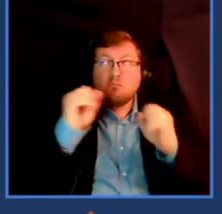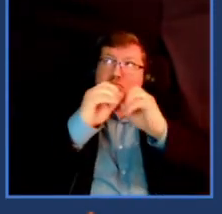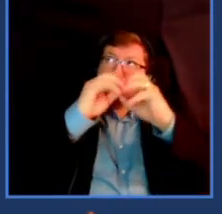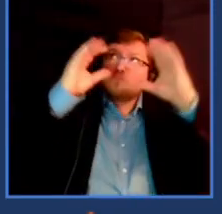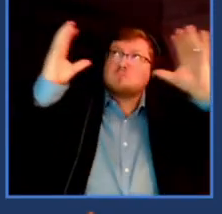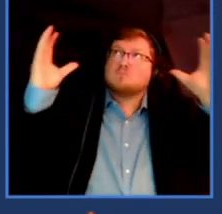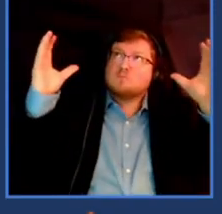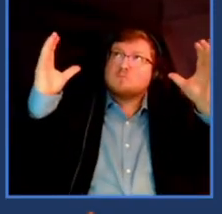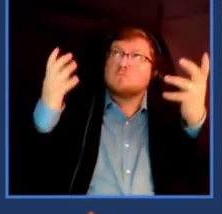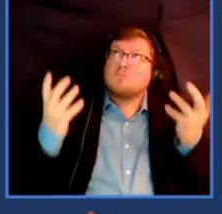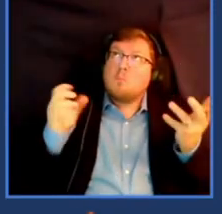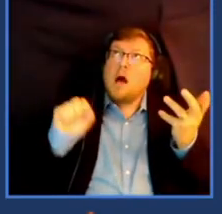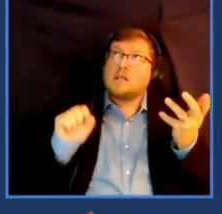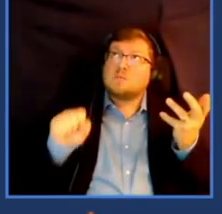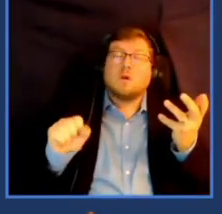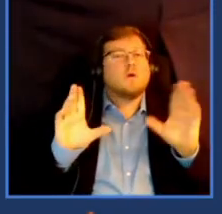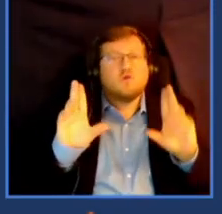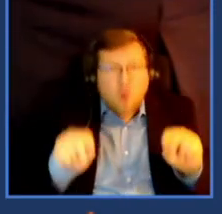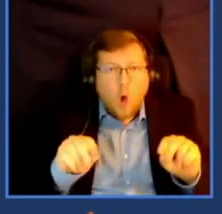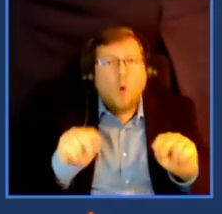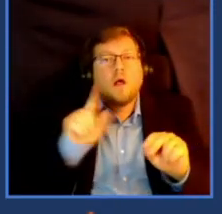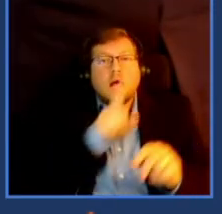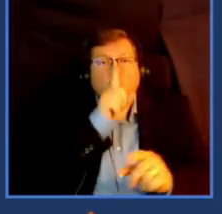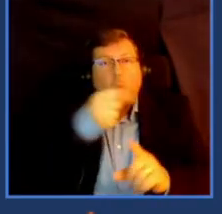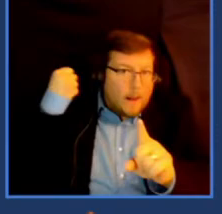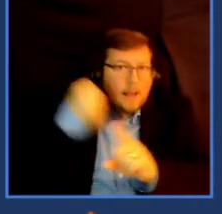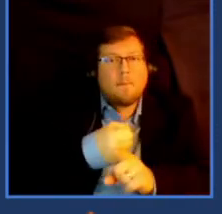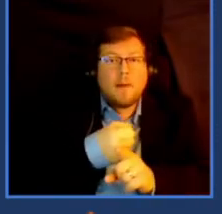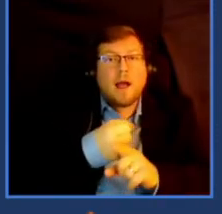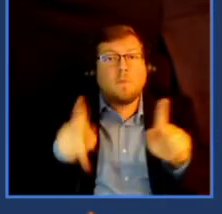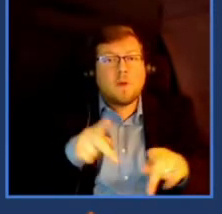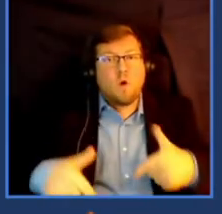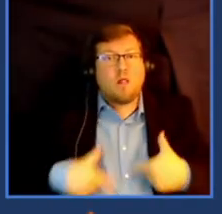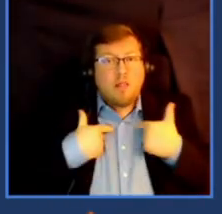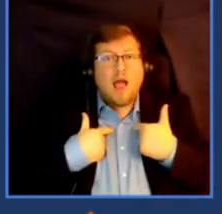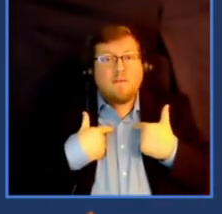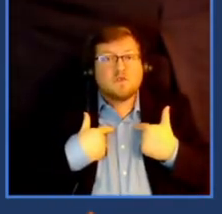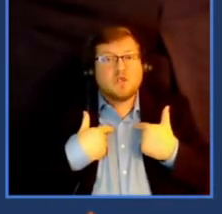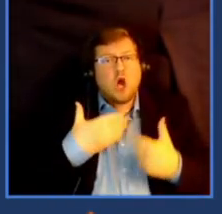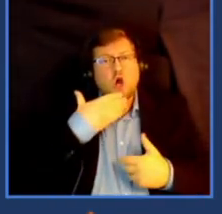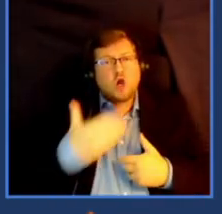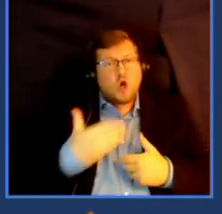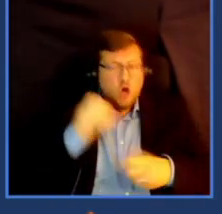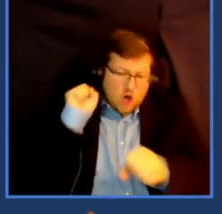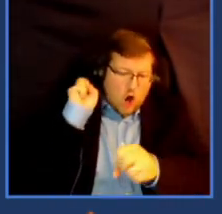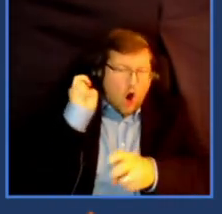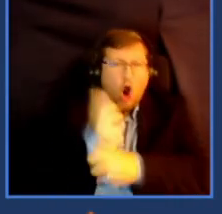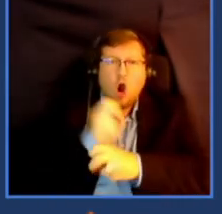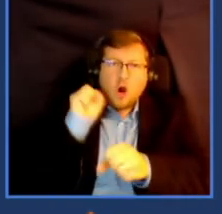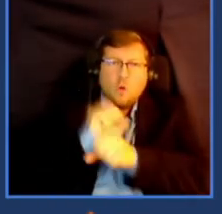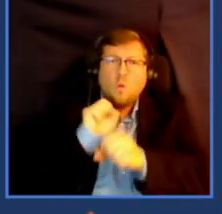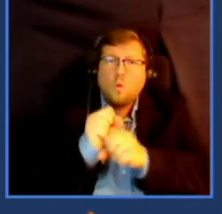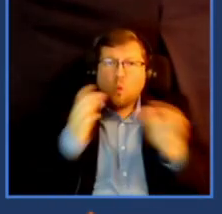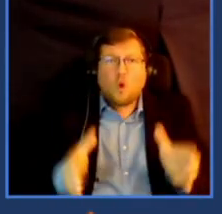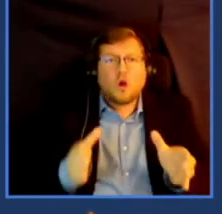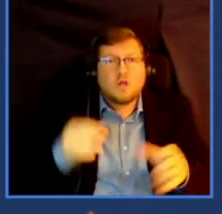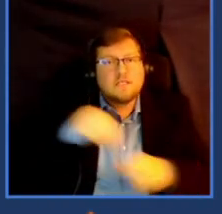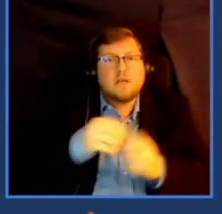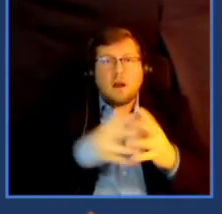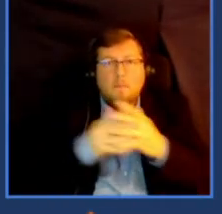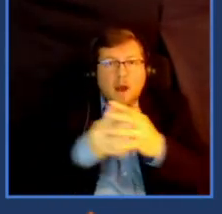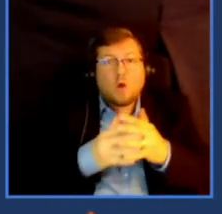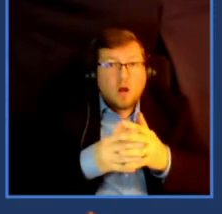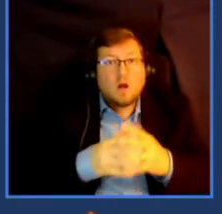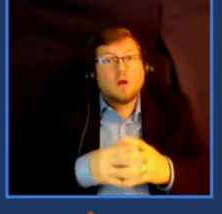real lives, your lives, the lives of good, hardworking Americans. And if you're like millions of Americans all across this